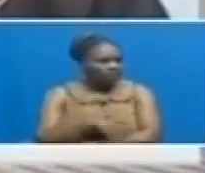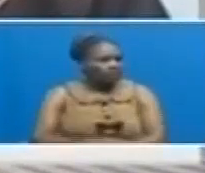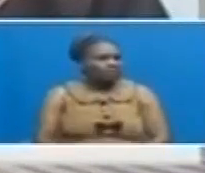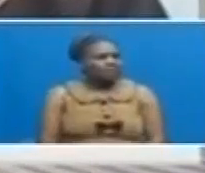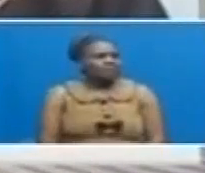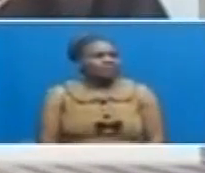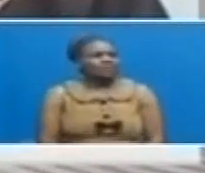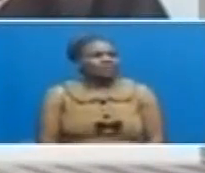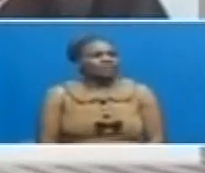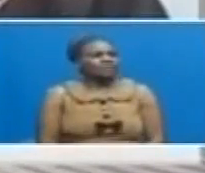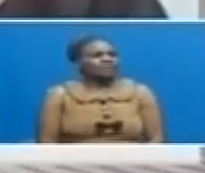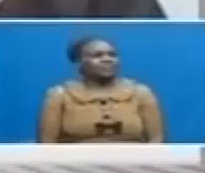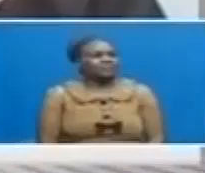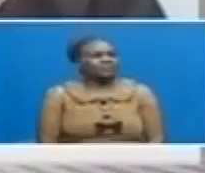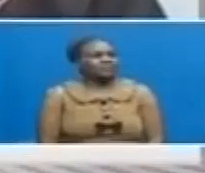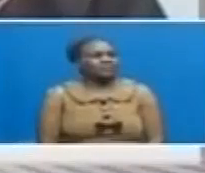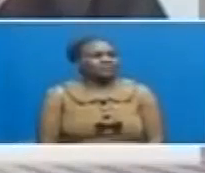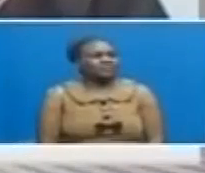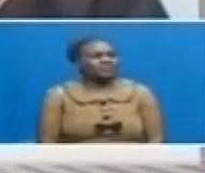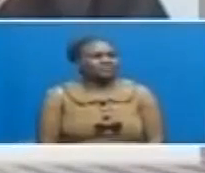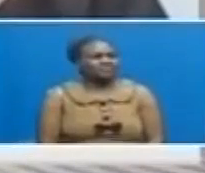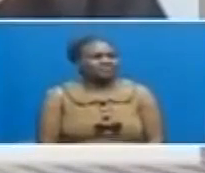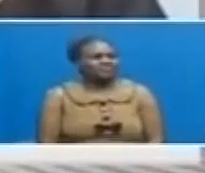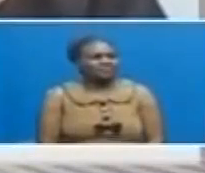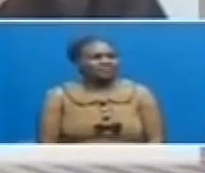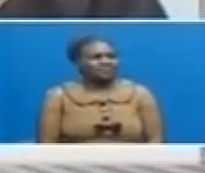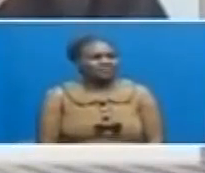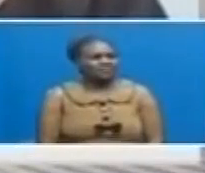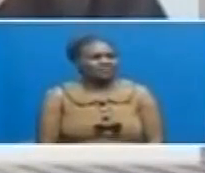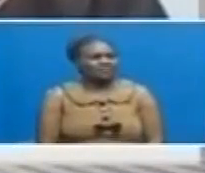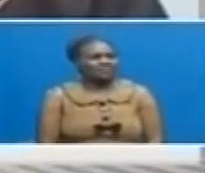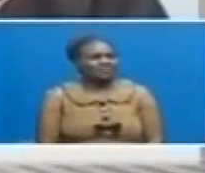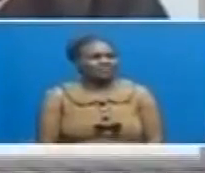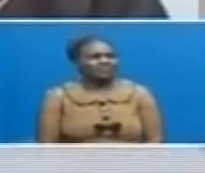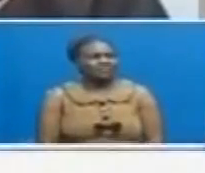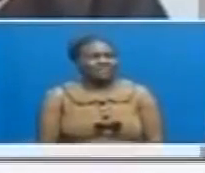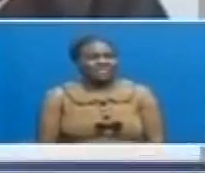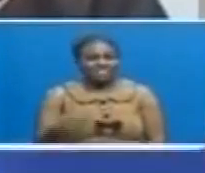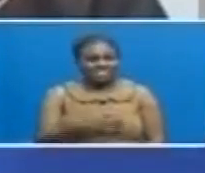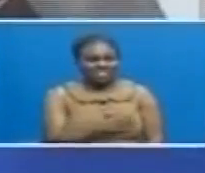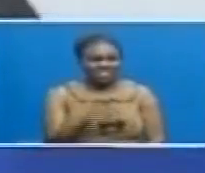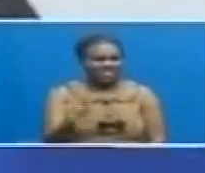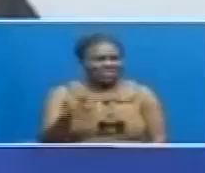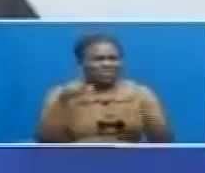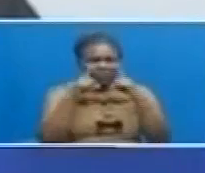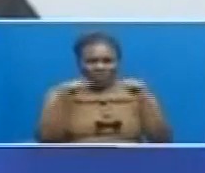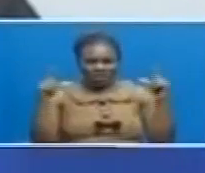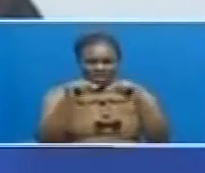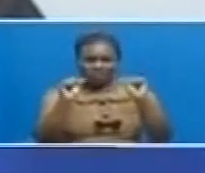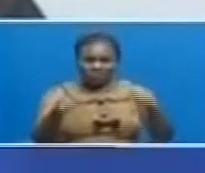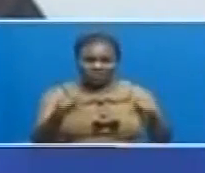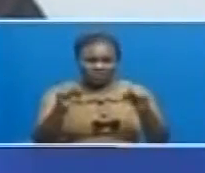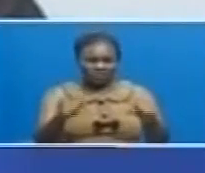of pronunciations. Willis, well, tell us. Betty, this is a tricky word, and you know, it can